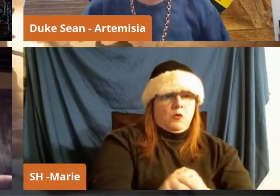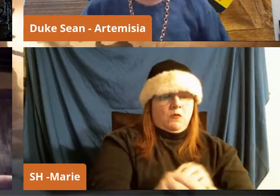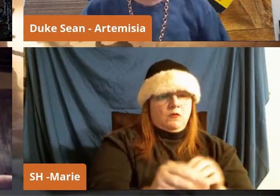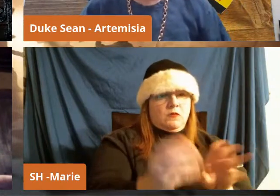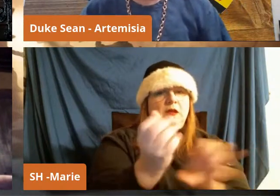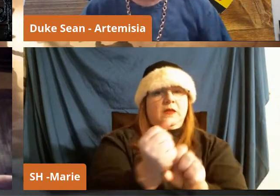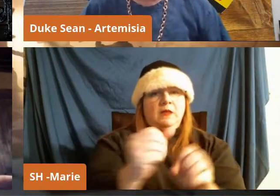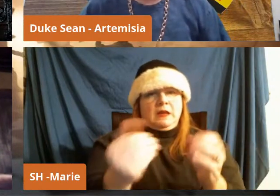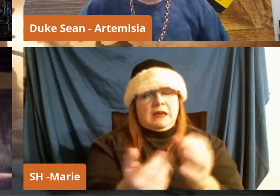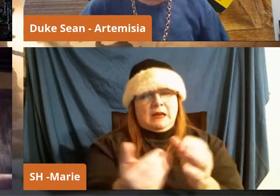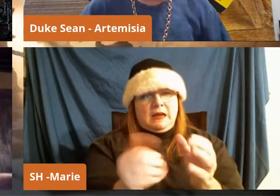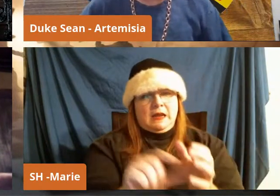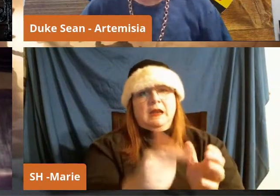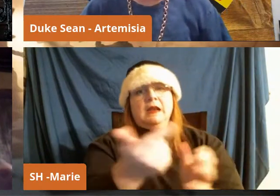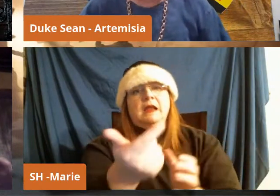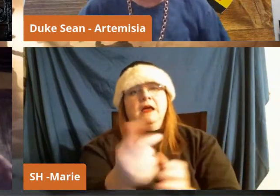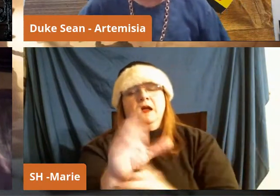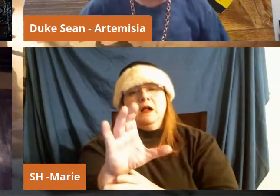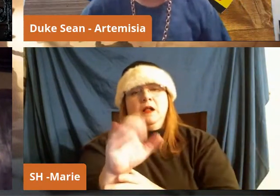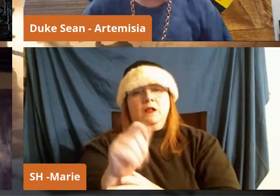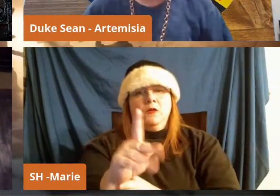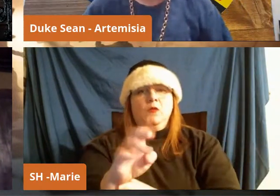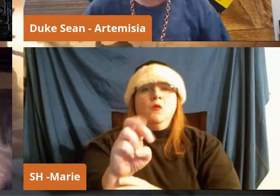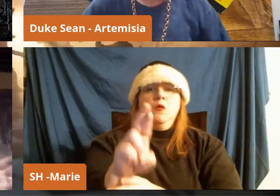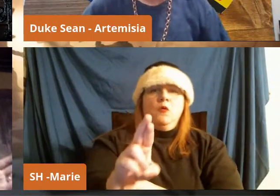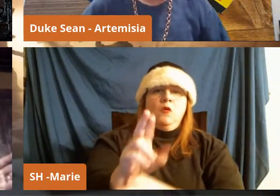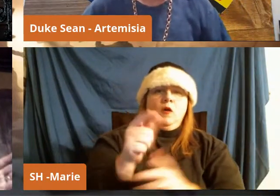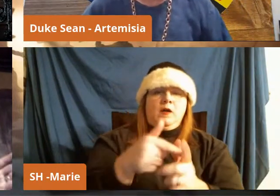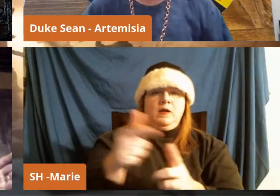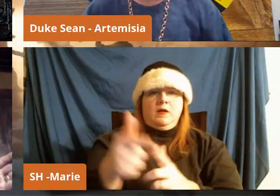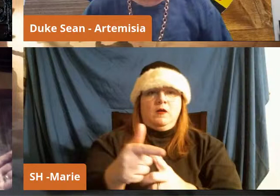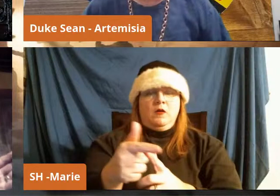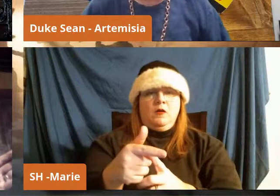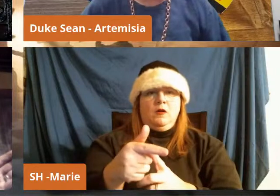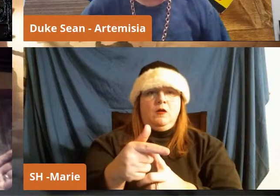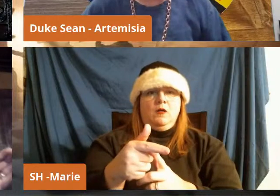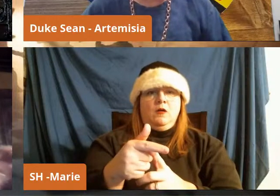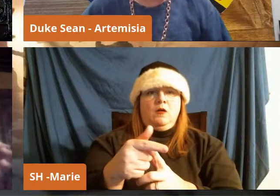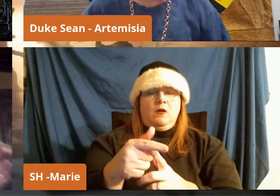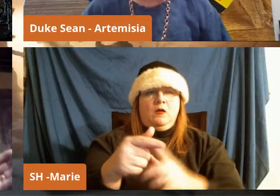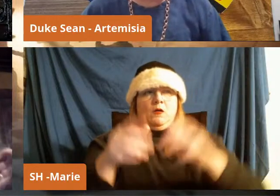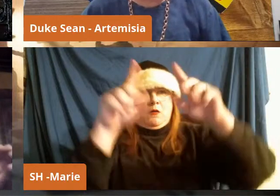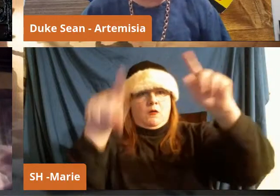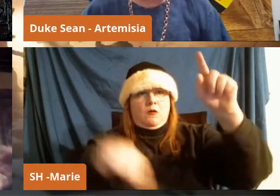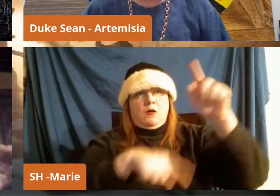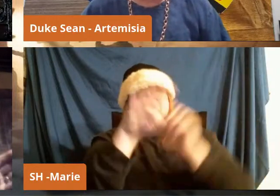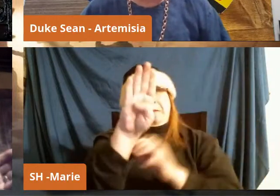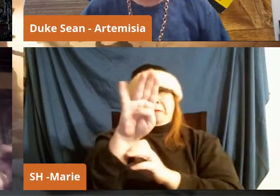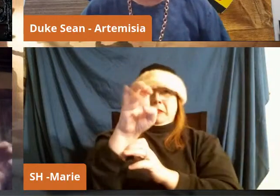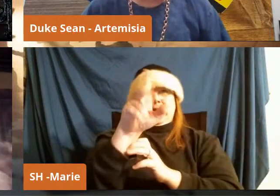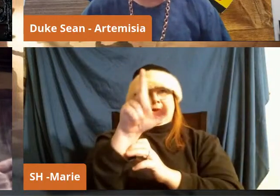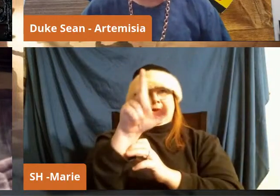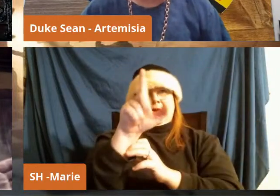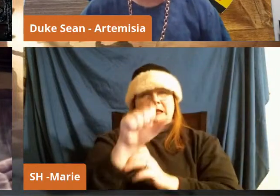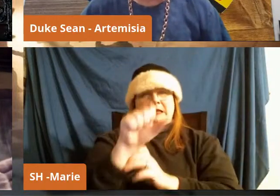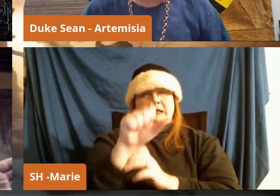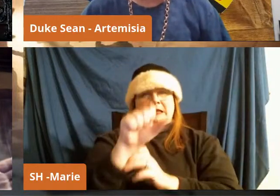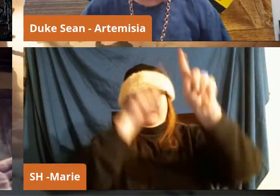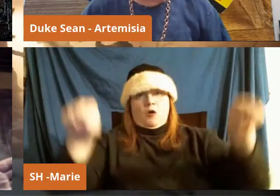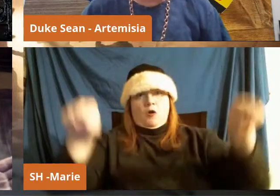clue. Or here's this arms hanging. To get the clue, you've got to blazon this arm